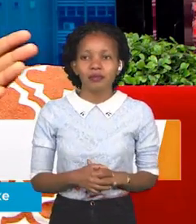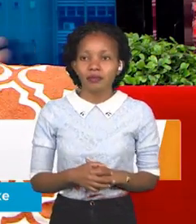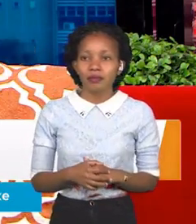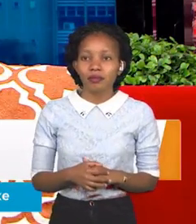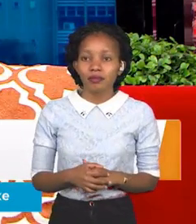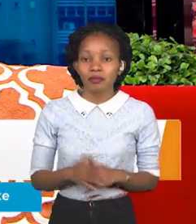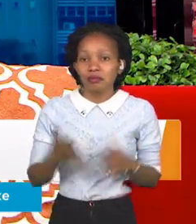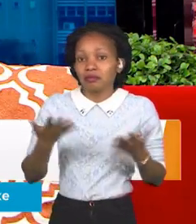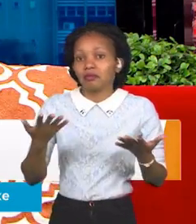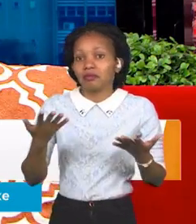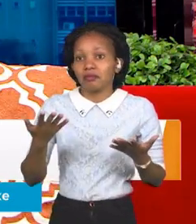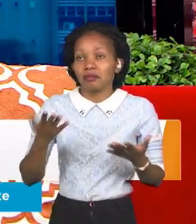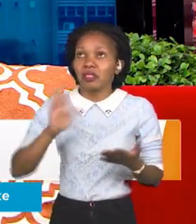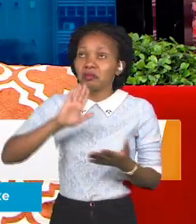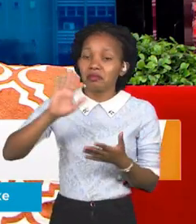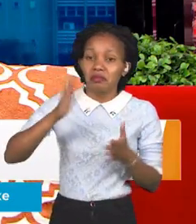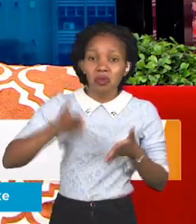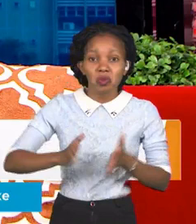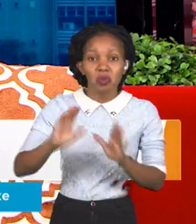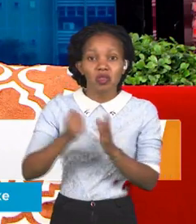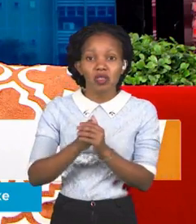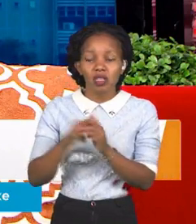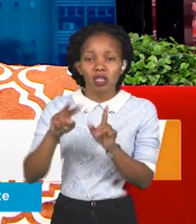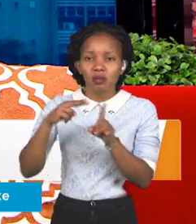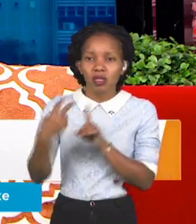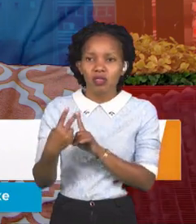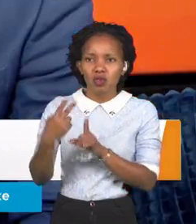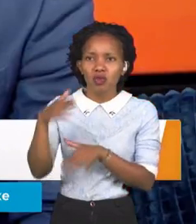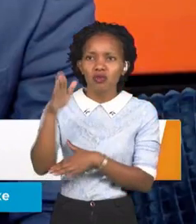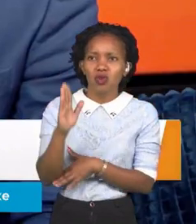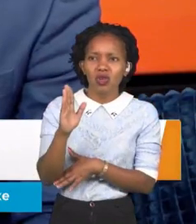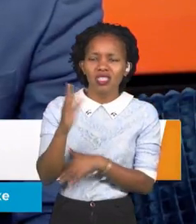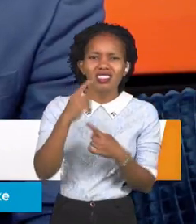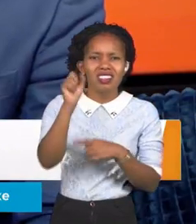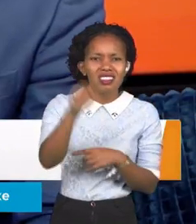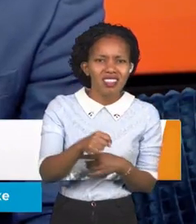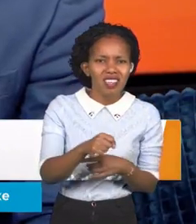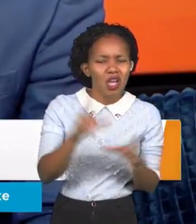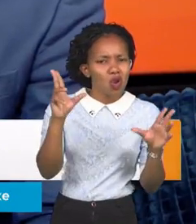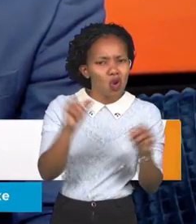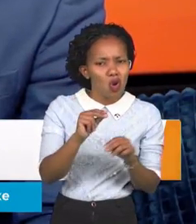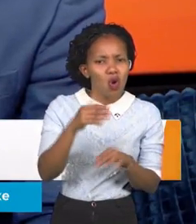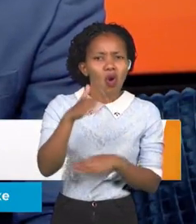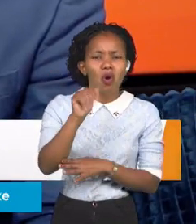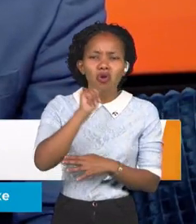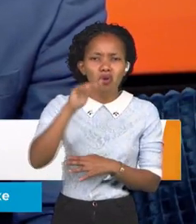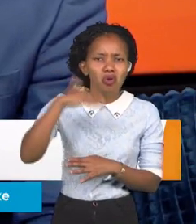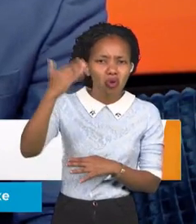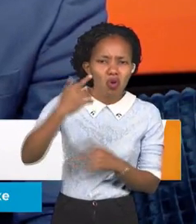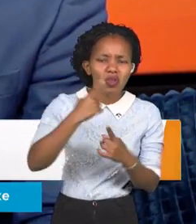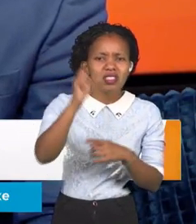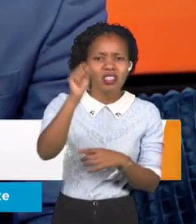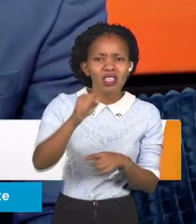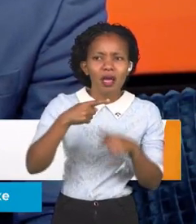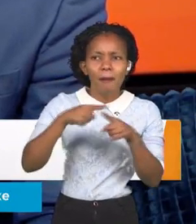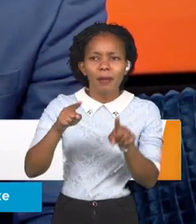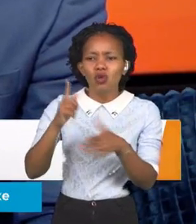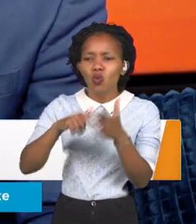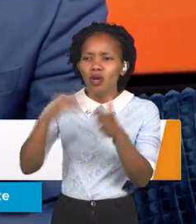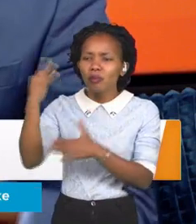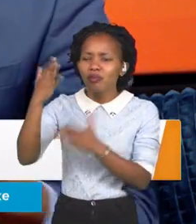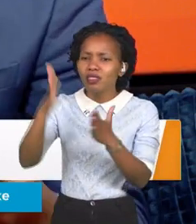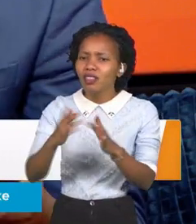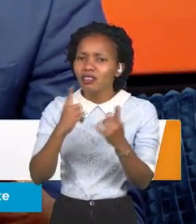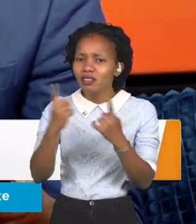true. In his own manifold I think wisdom. There's a perception of God always says yes. But God does not always say yes. Okay. But that's what our pastors are telling